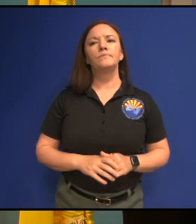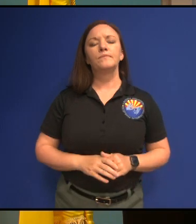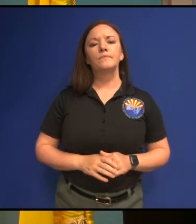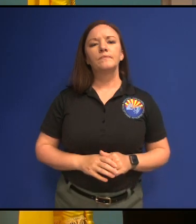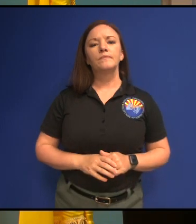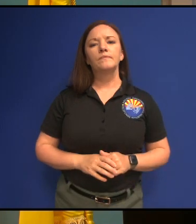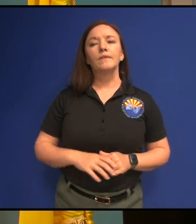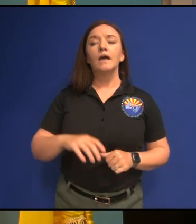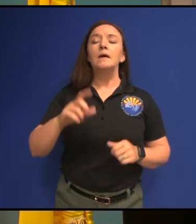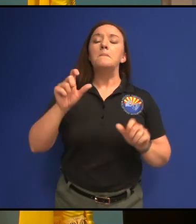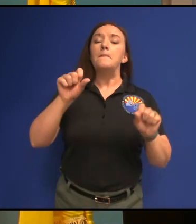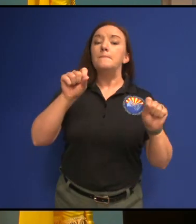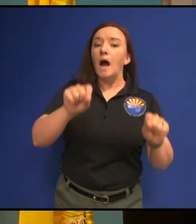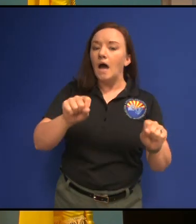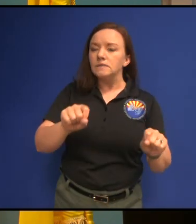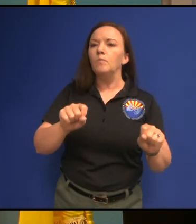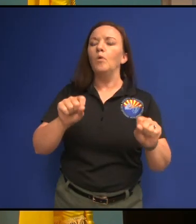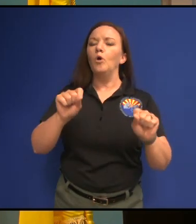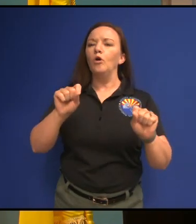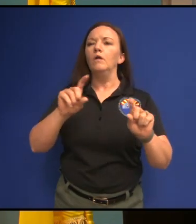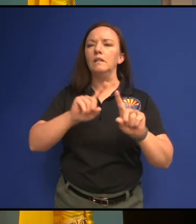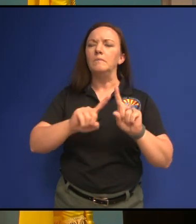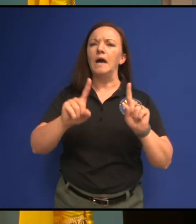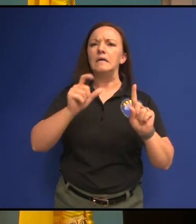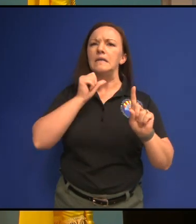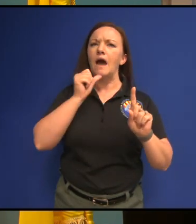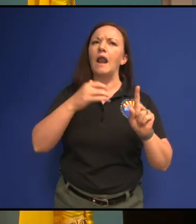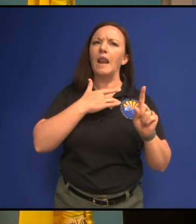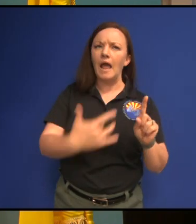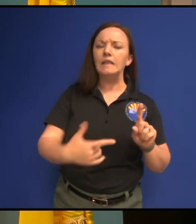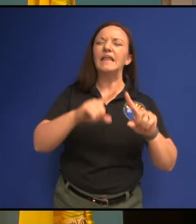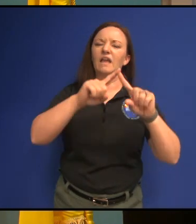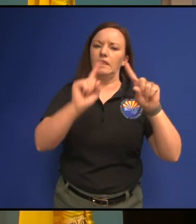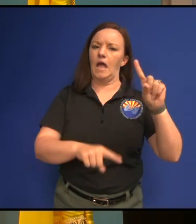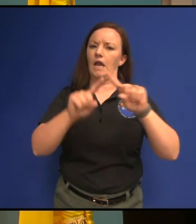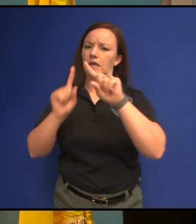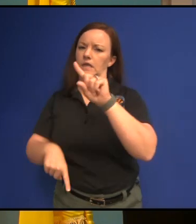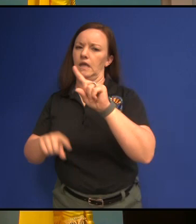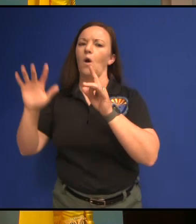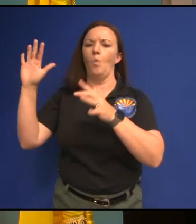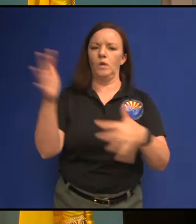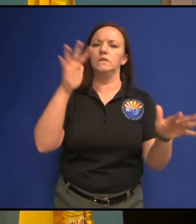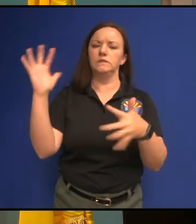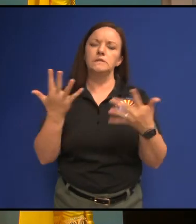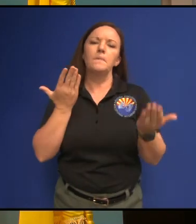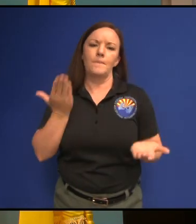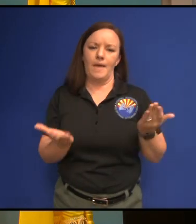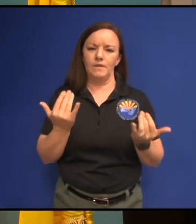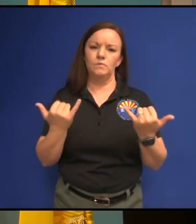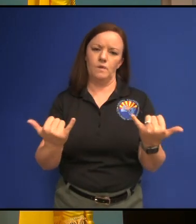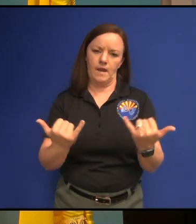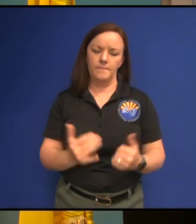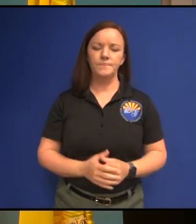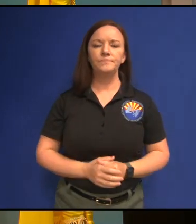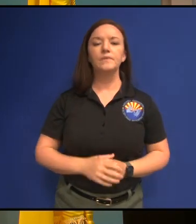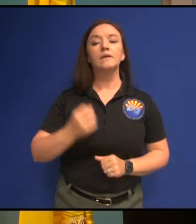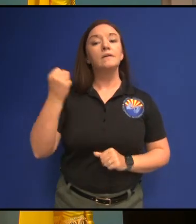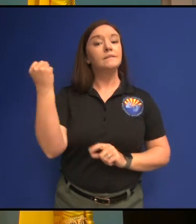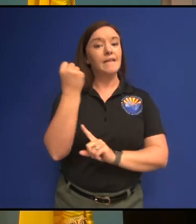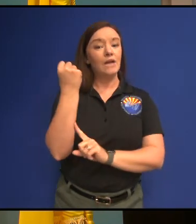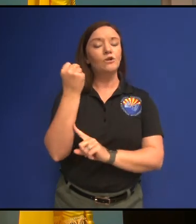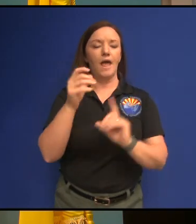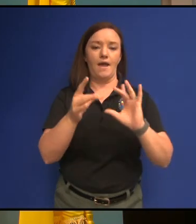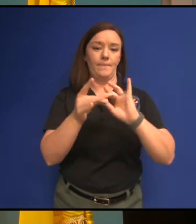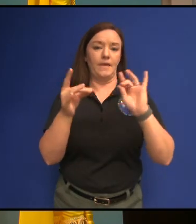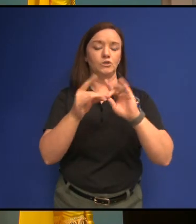really outside chance, is going to be lightning and potentially gusty winds. Now, as we head into Saturday, I mentioned some of that moisture that was pushed